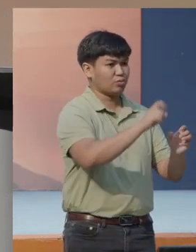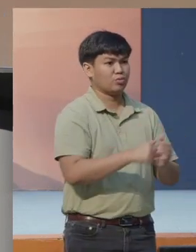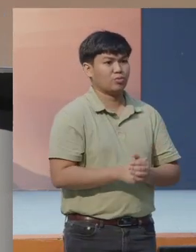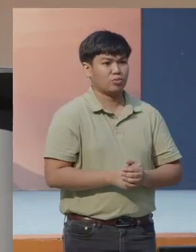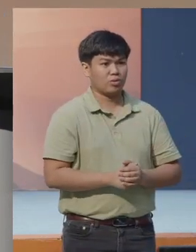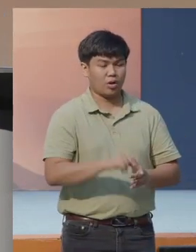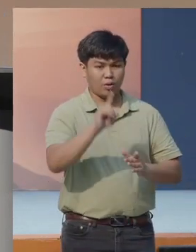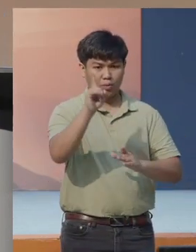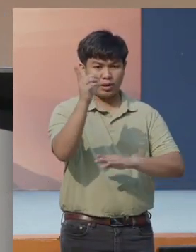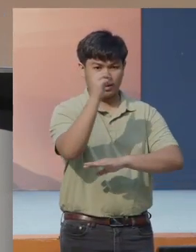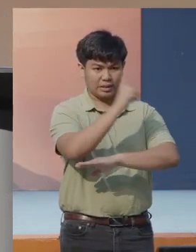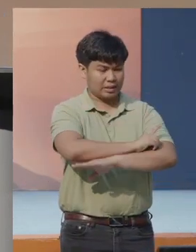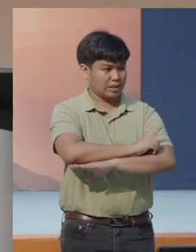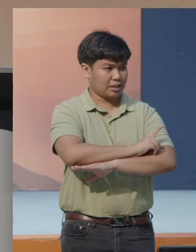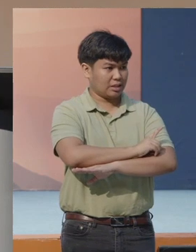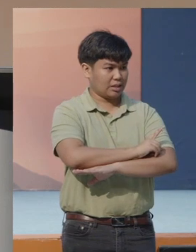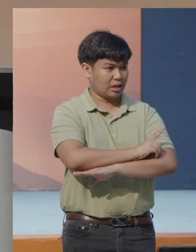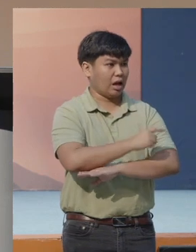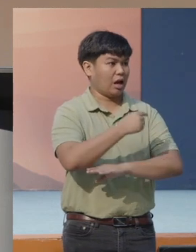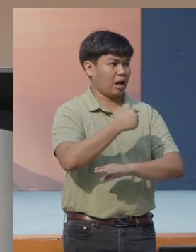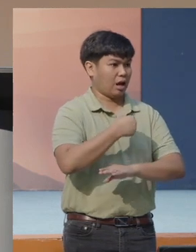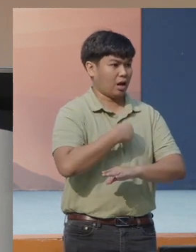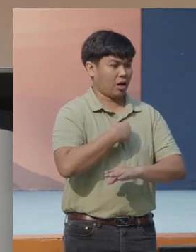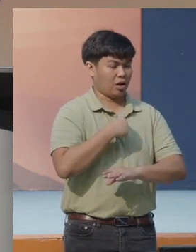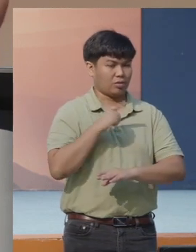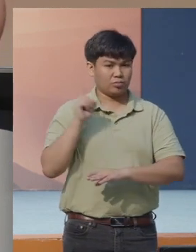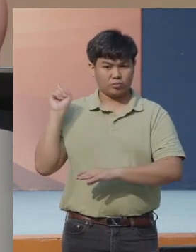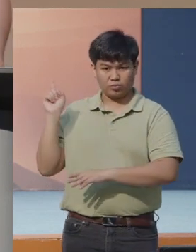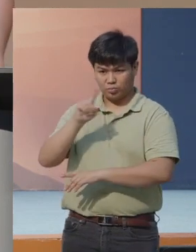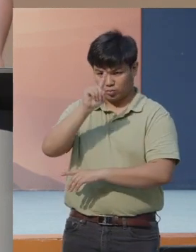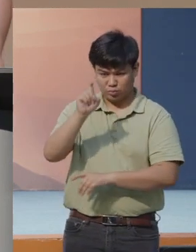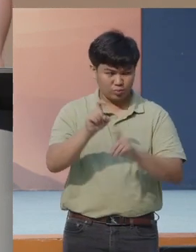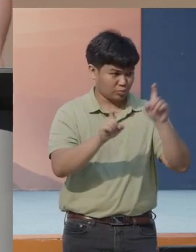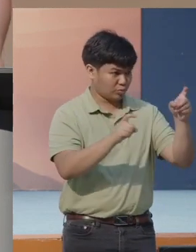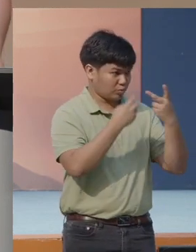one day, will I see you there?